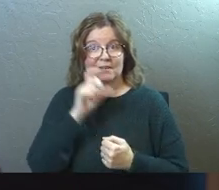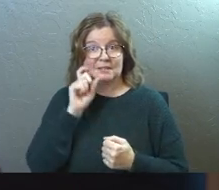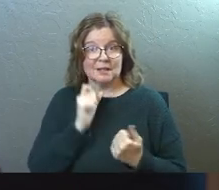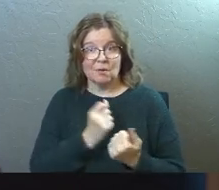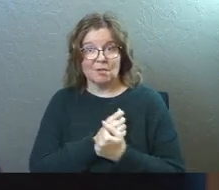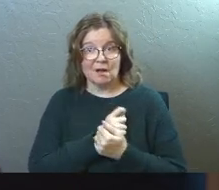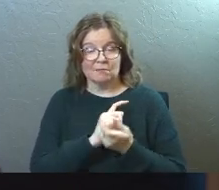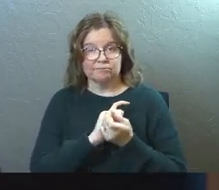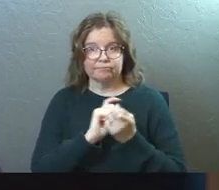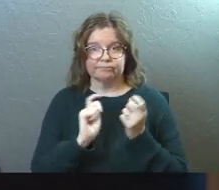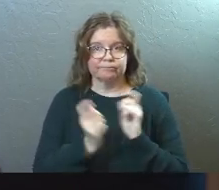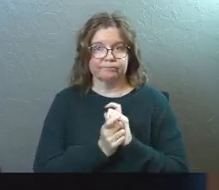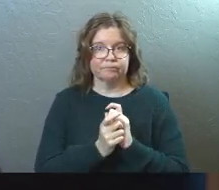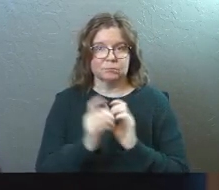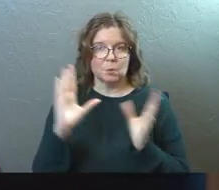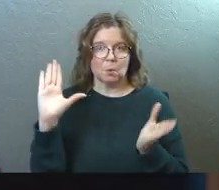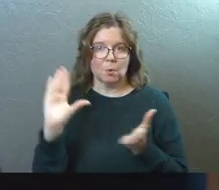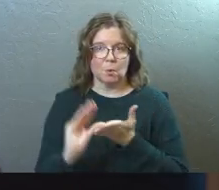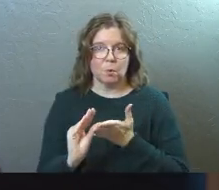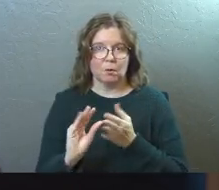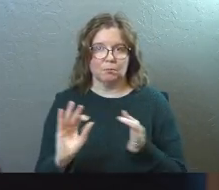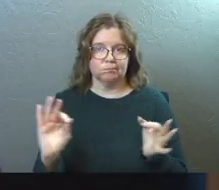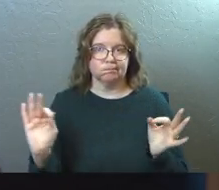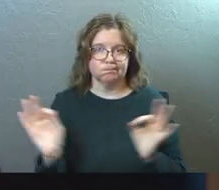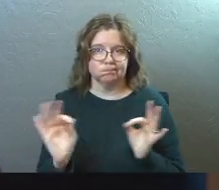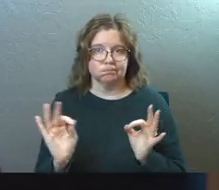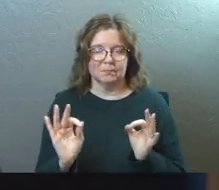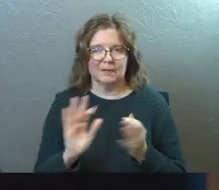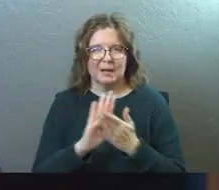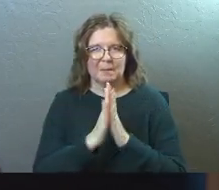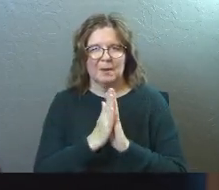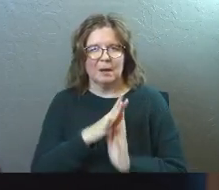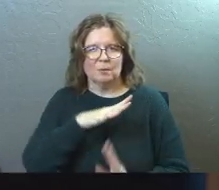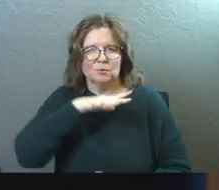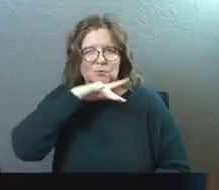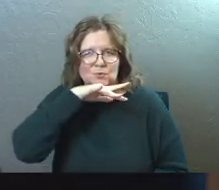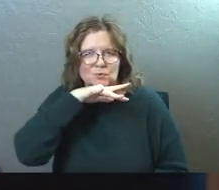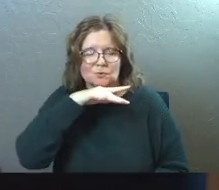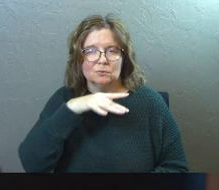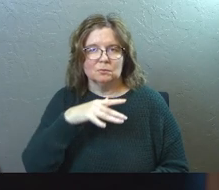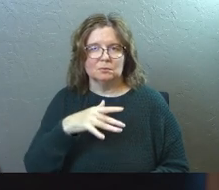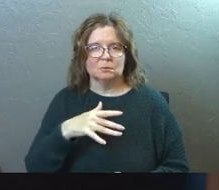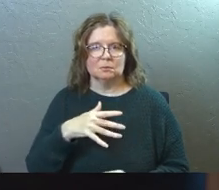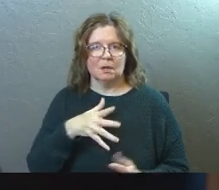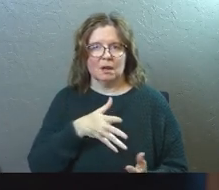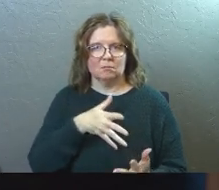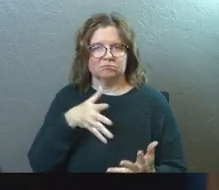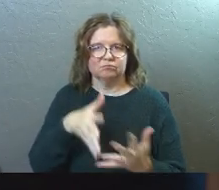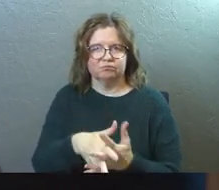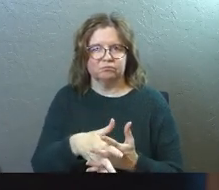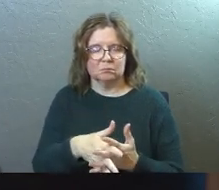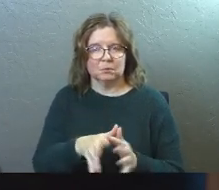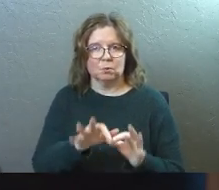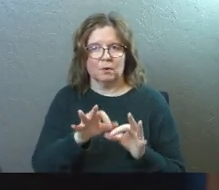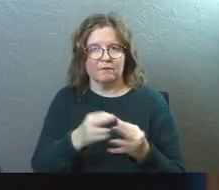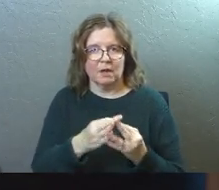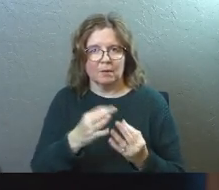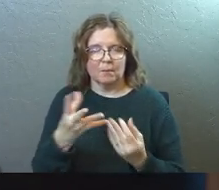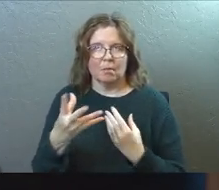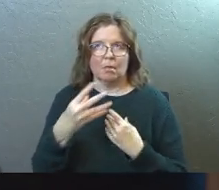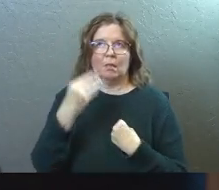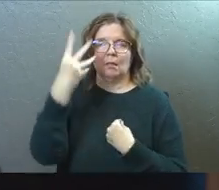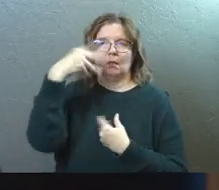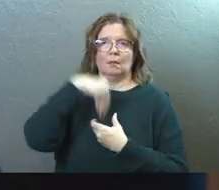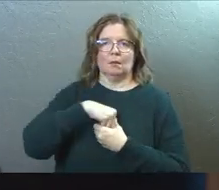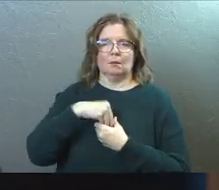love into something small and into something dirty. And we sow that into our families. We